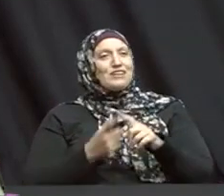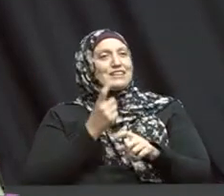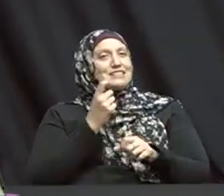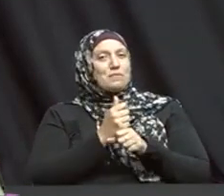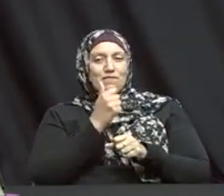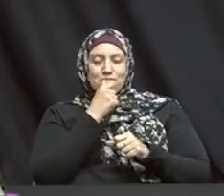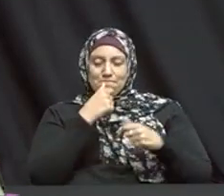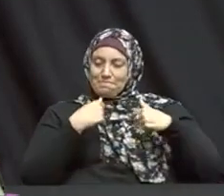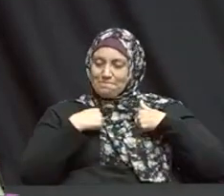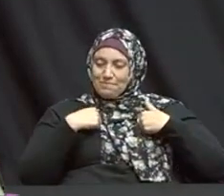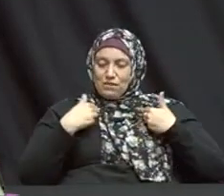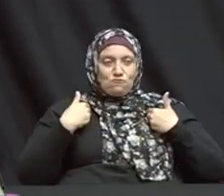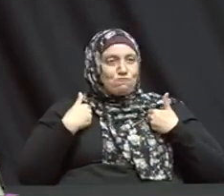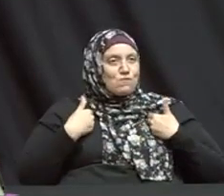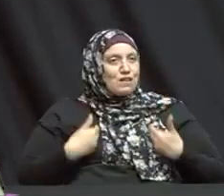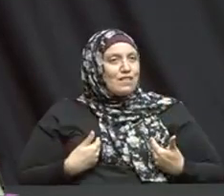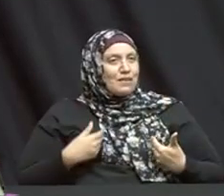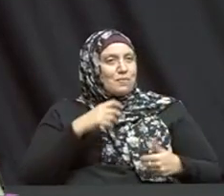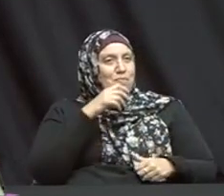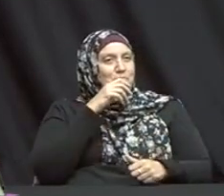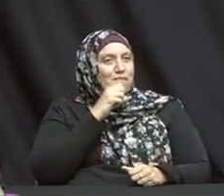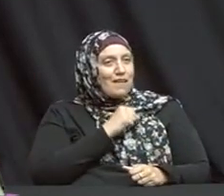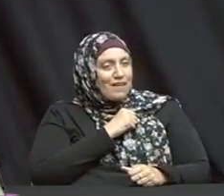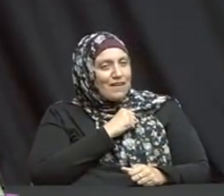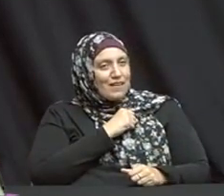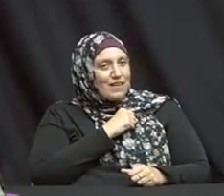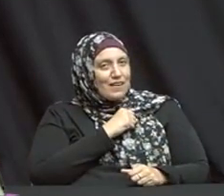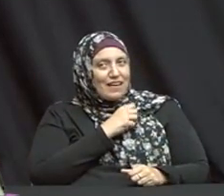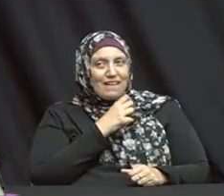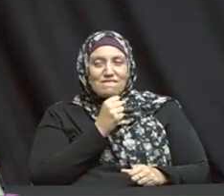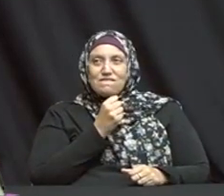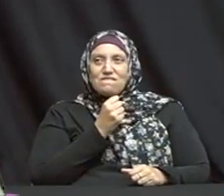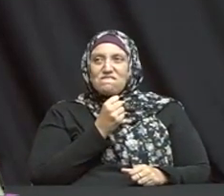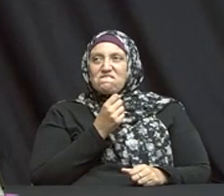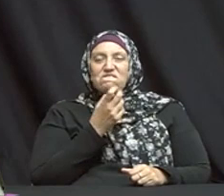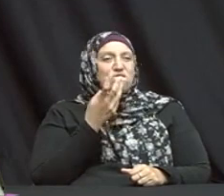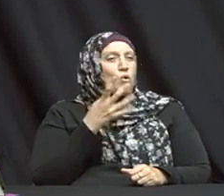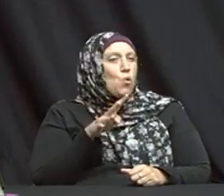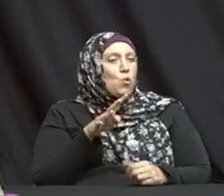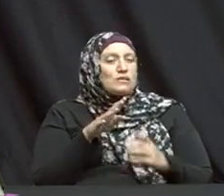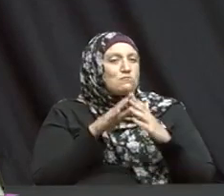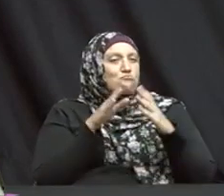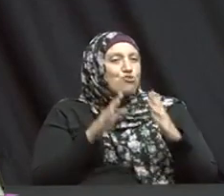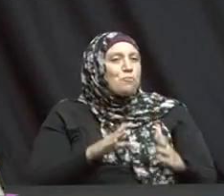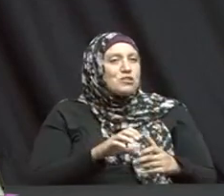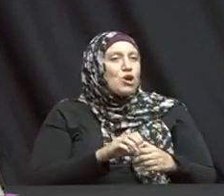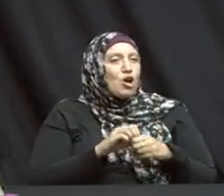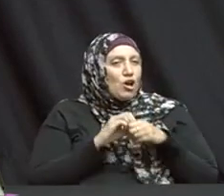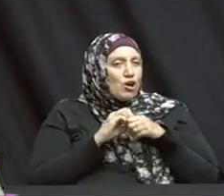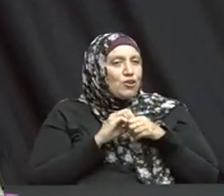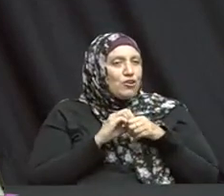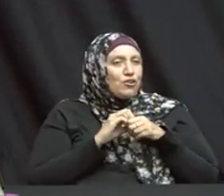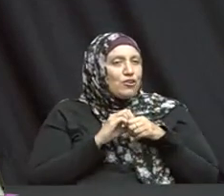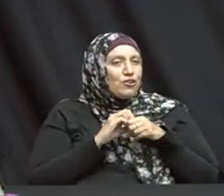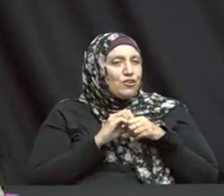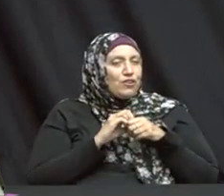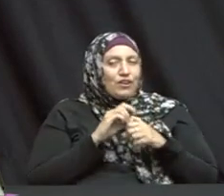had 20, 30, 40 properties, he could not put all of those assets into a testamentary